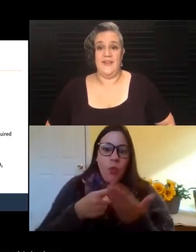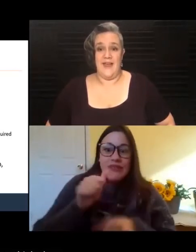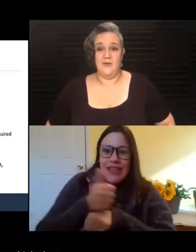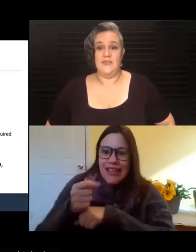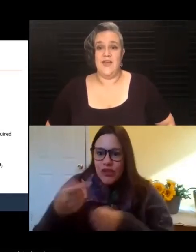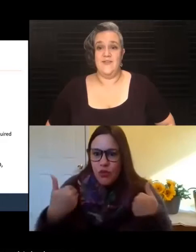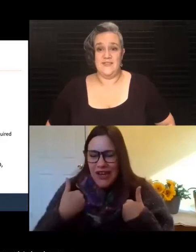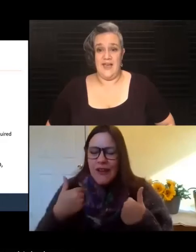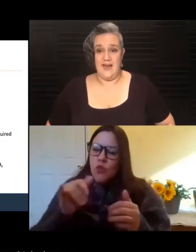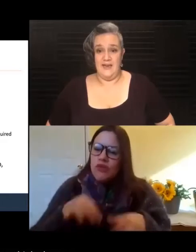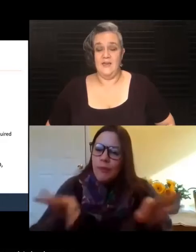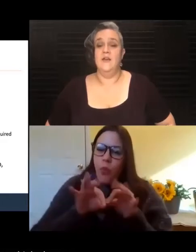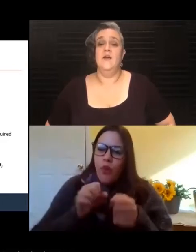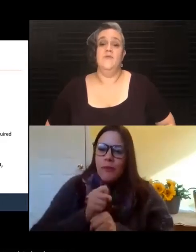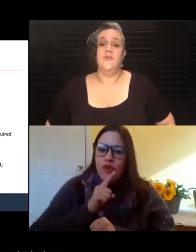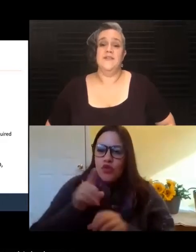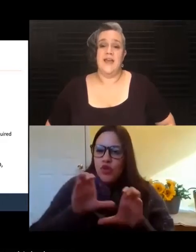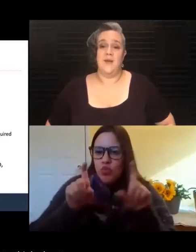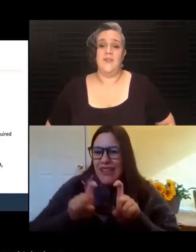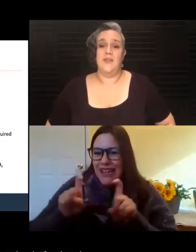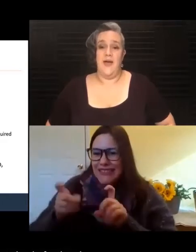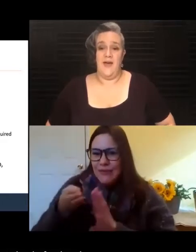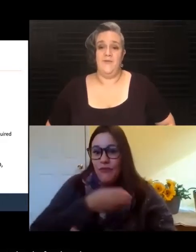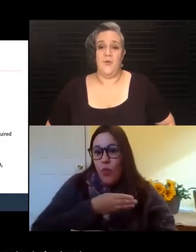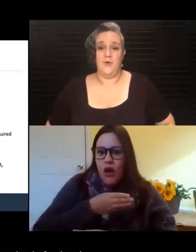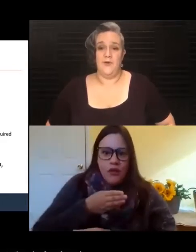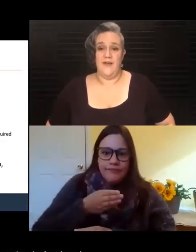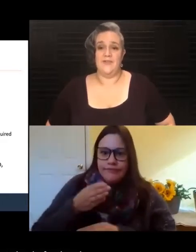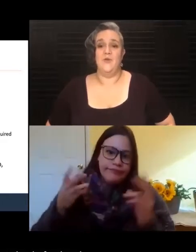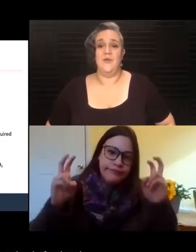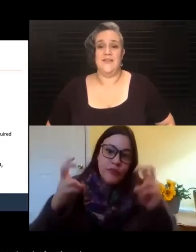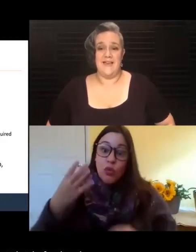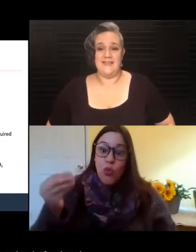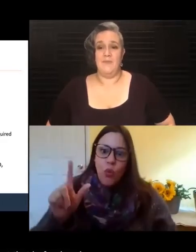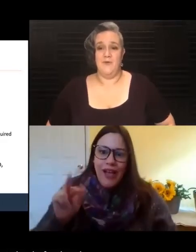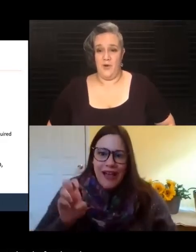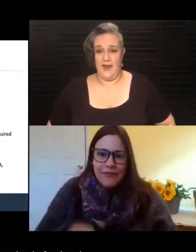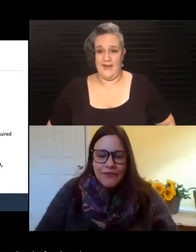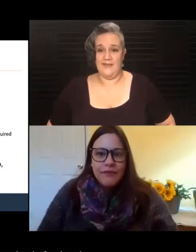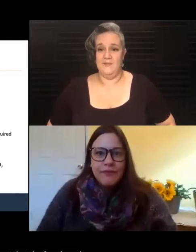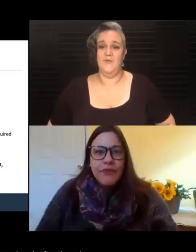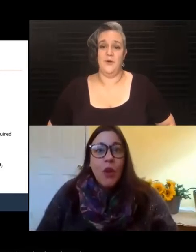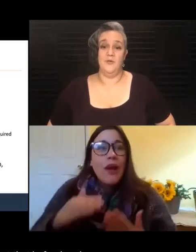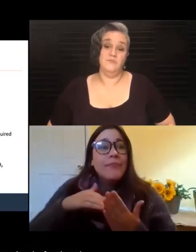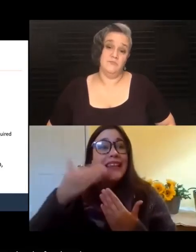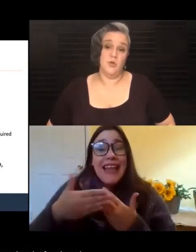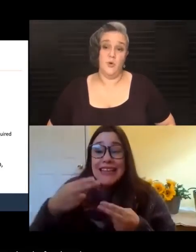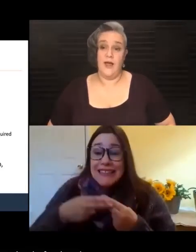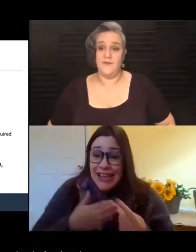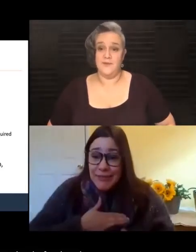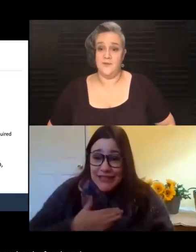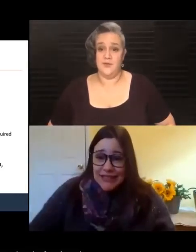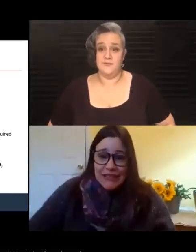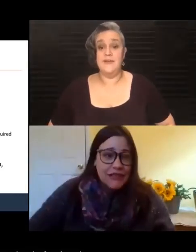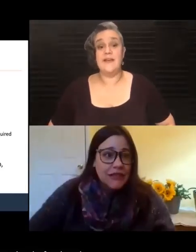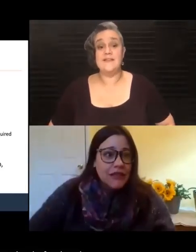the layout and the design for the setup that you have for your event, so you can test that beforehand, before you go live,